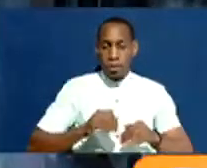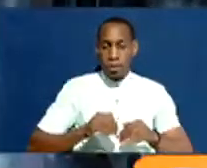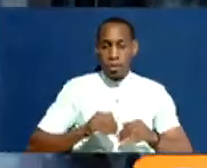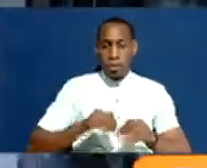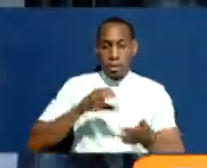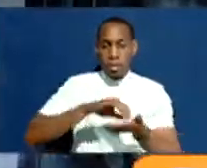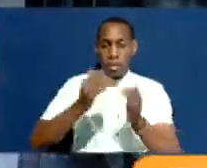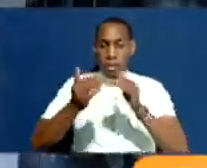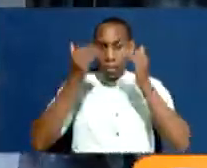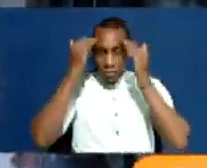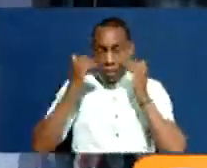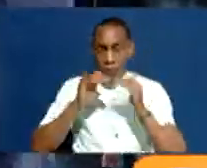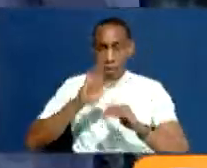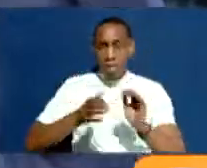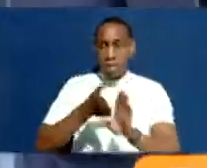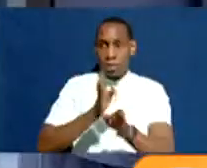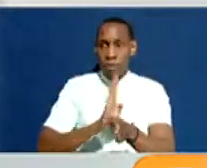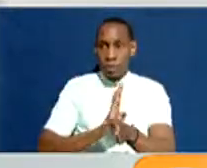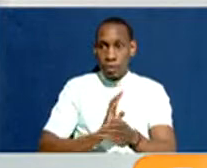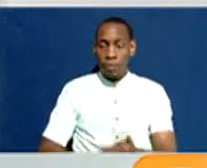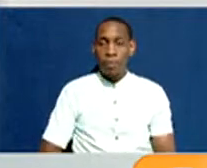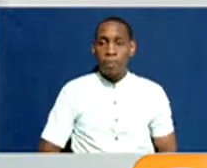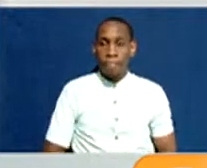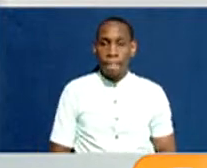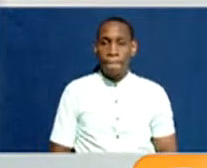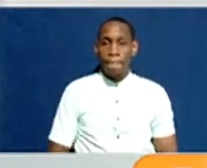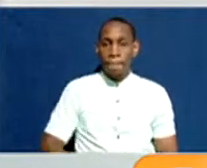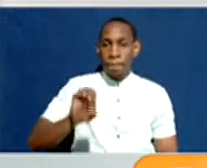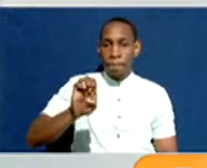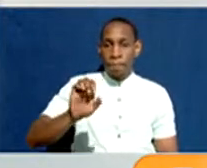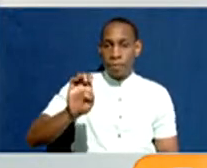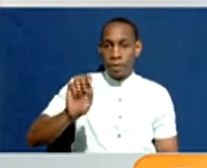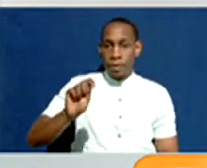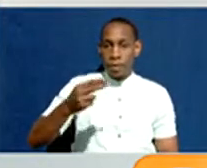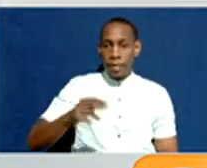instead of withdrawing them. Seth Olale, Citizen TV.